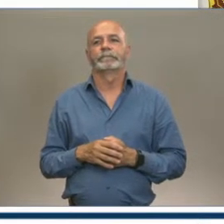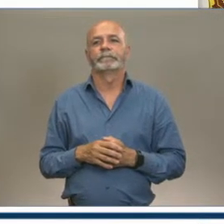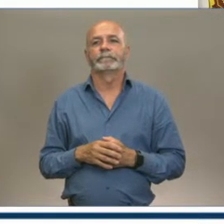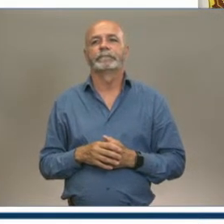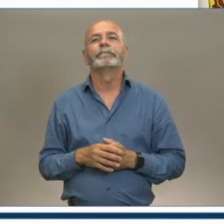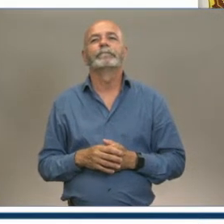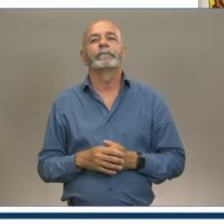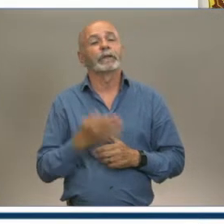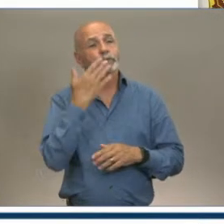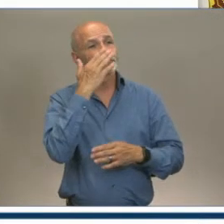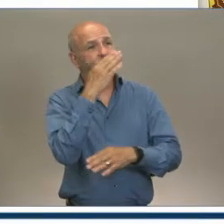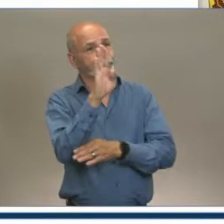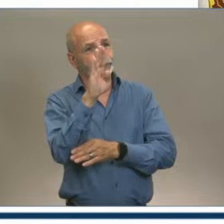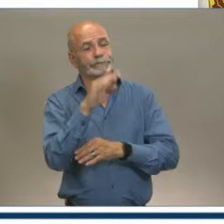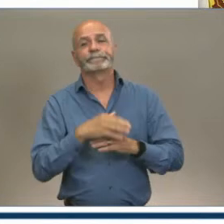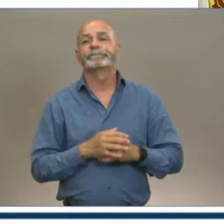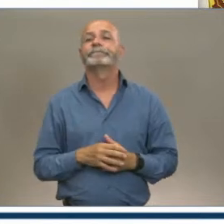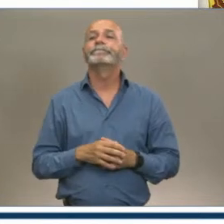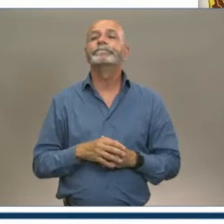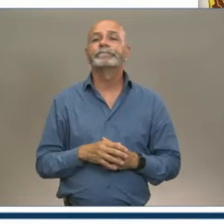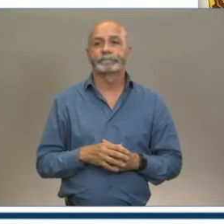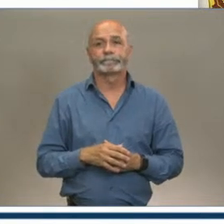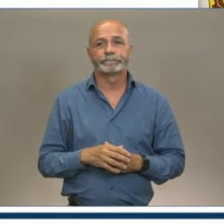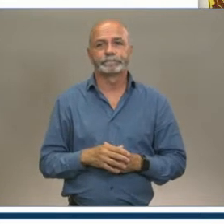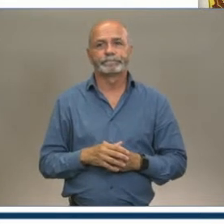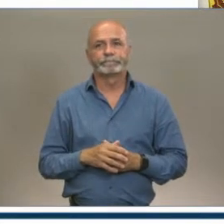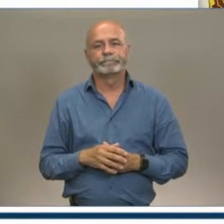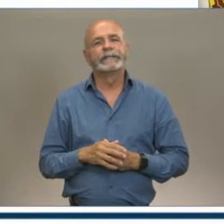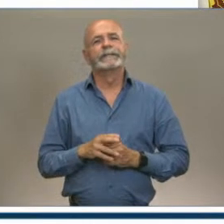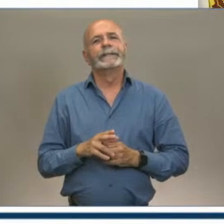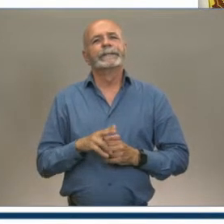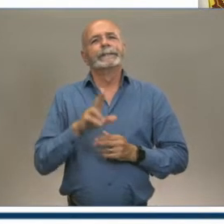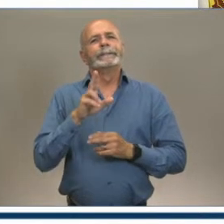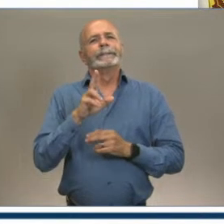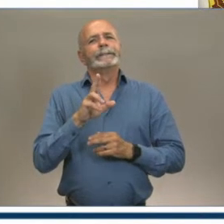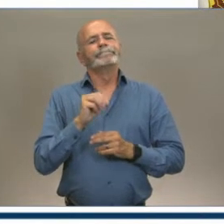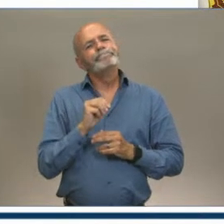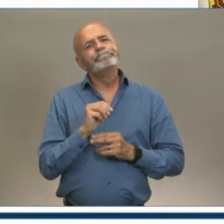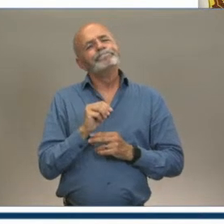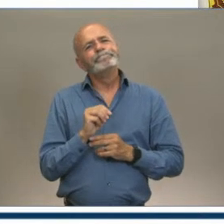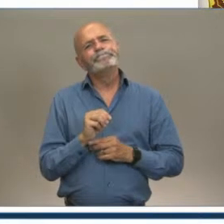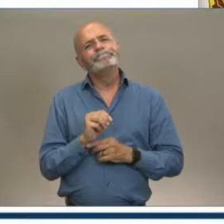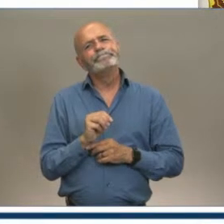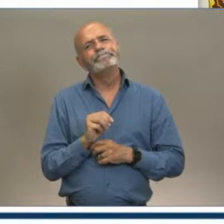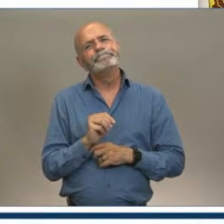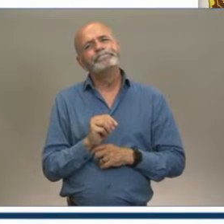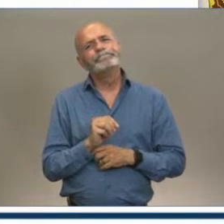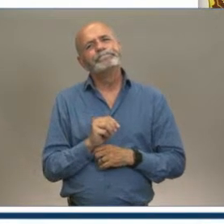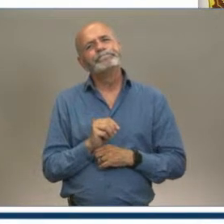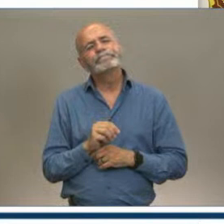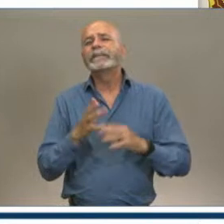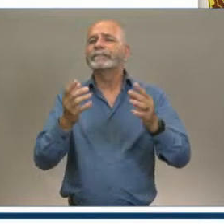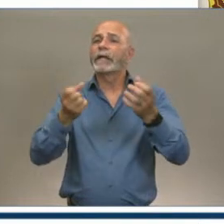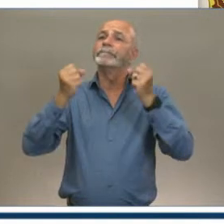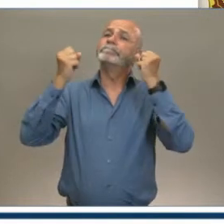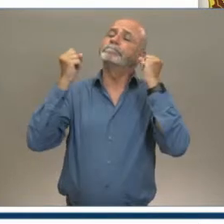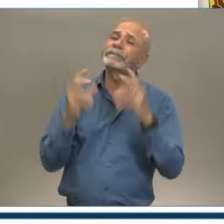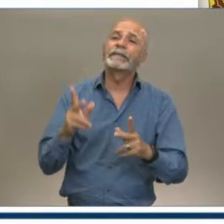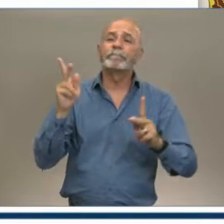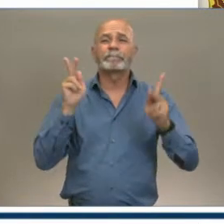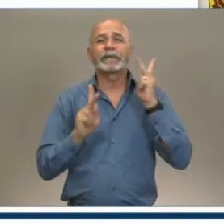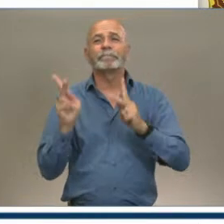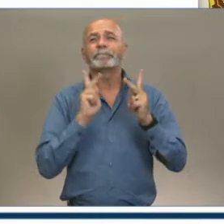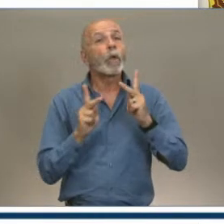Good afternoon. I'm wondering, while a lot of people are thrilled, really, that the Atlantic bubble will